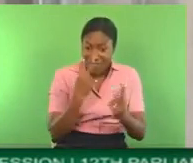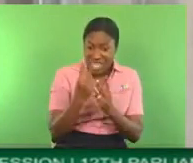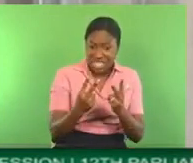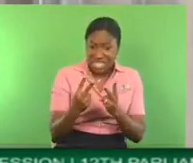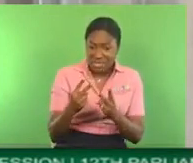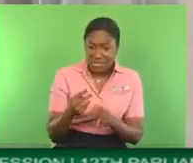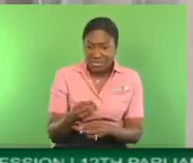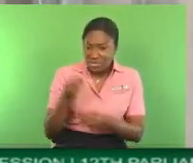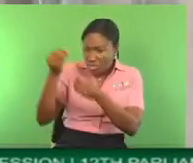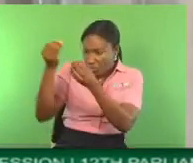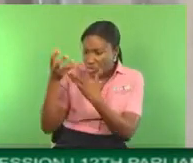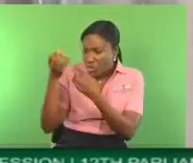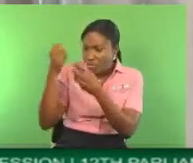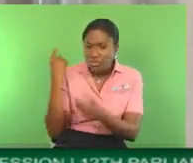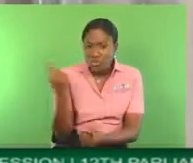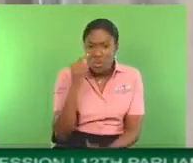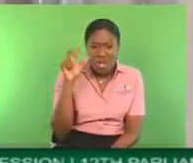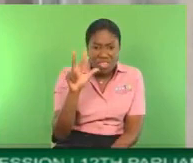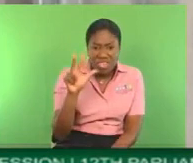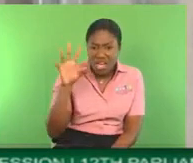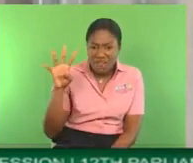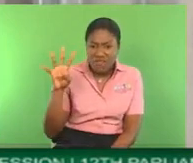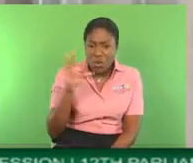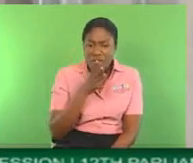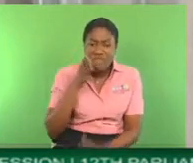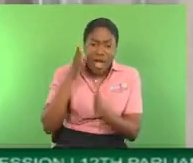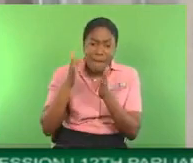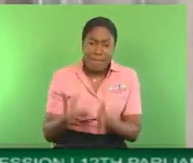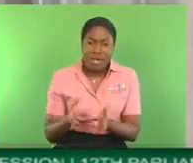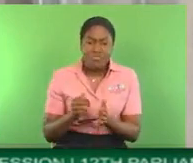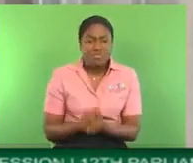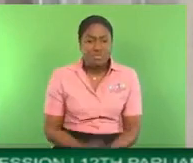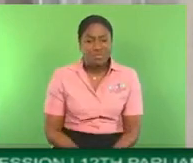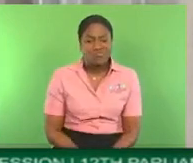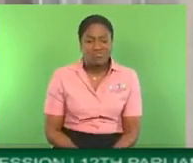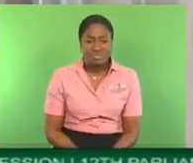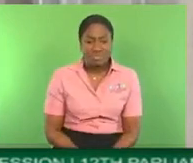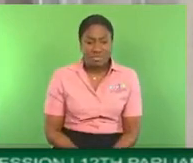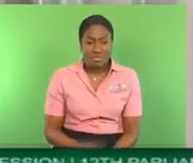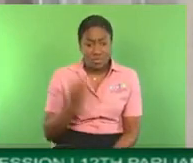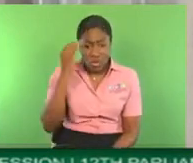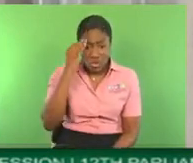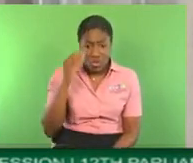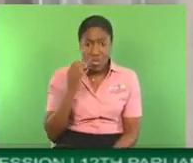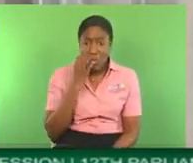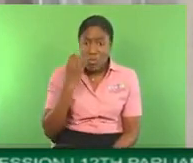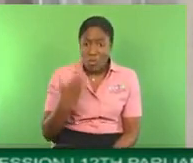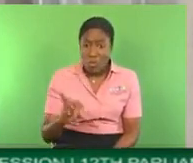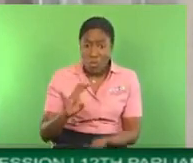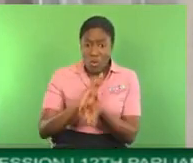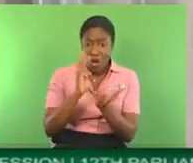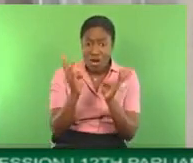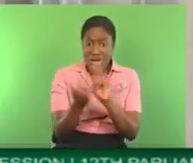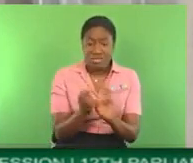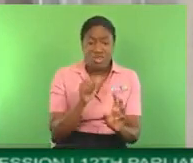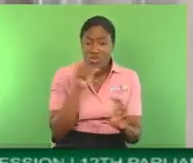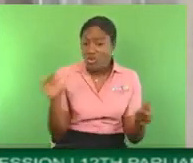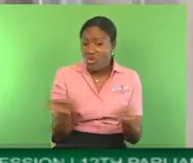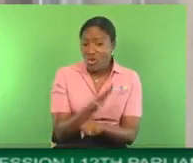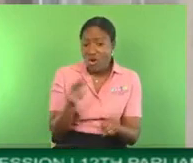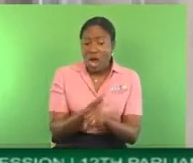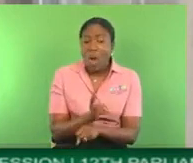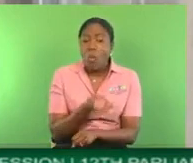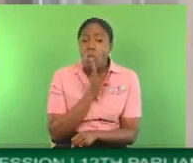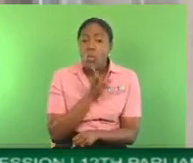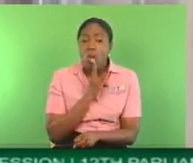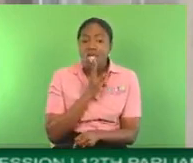by the farmers, there are only 34 farmers. With the extensive dry spell, there's little water in the